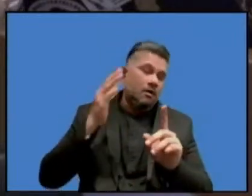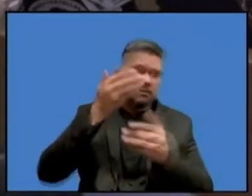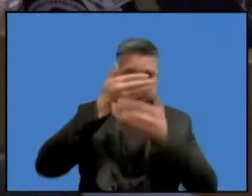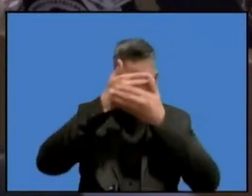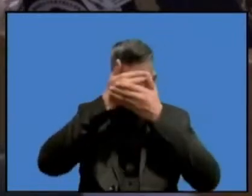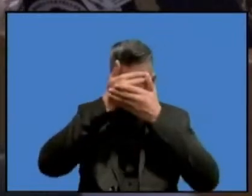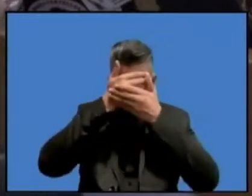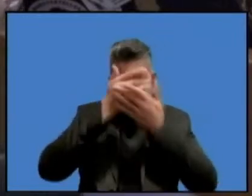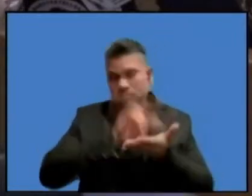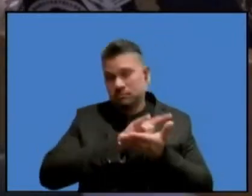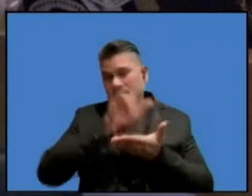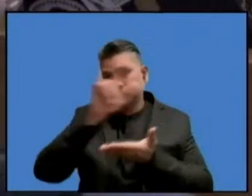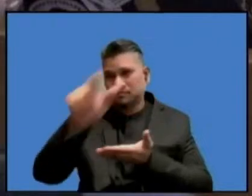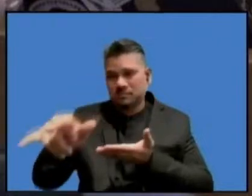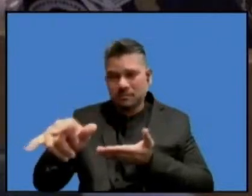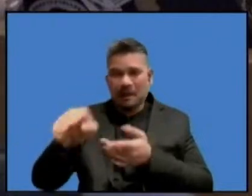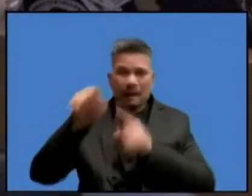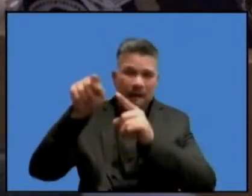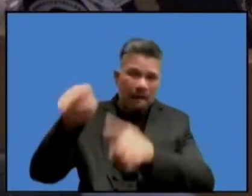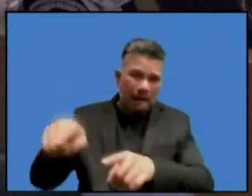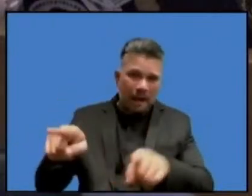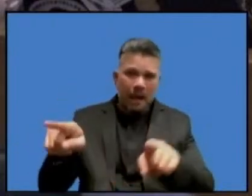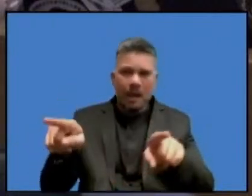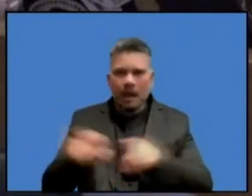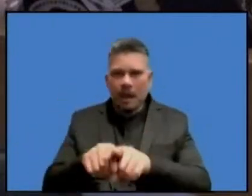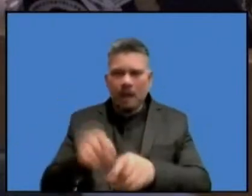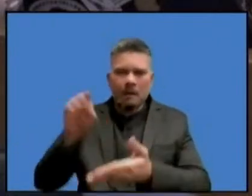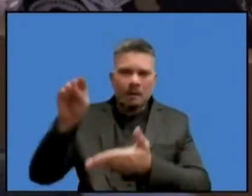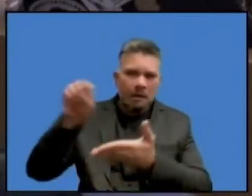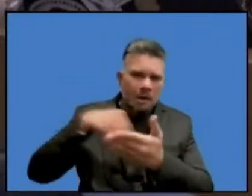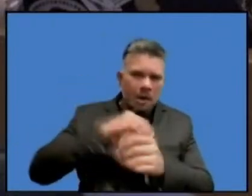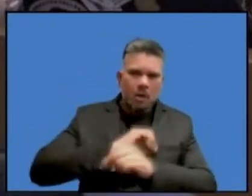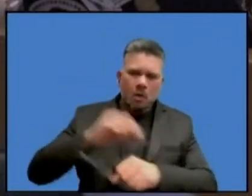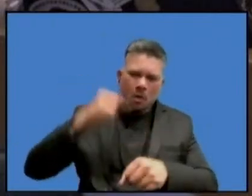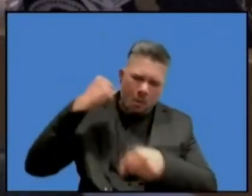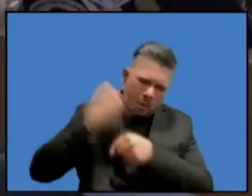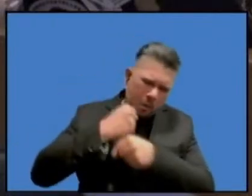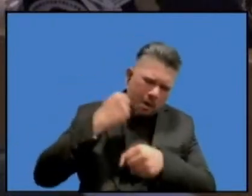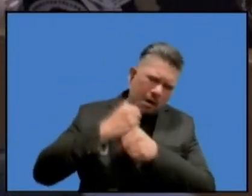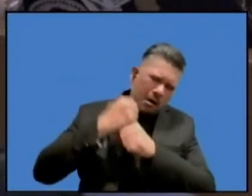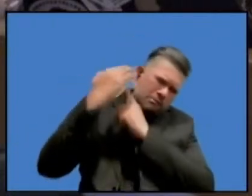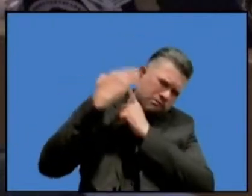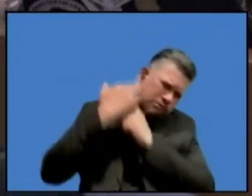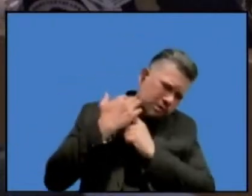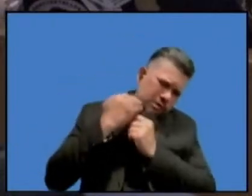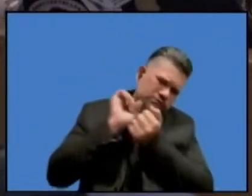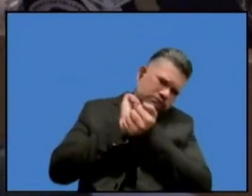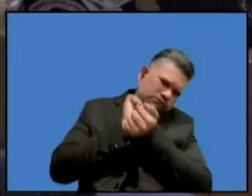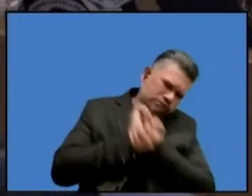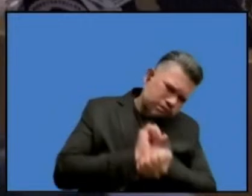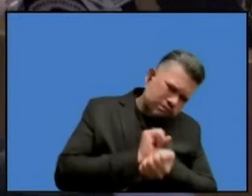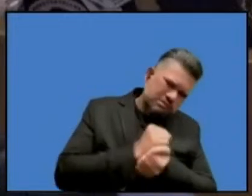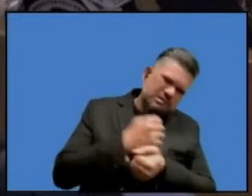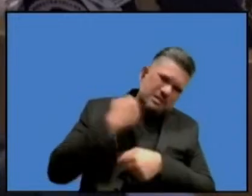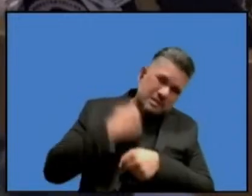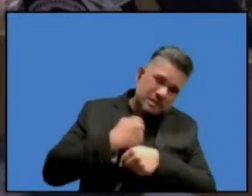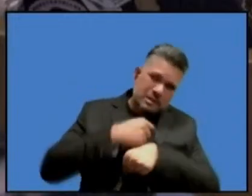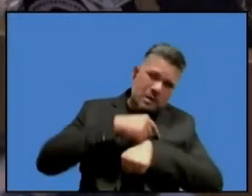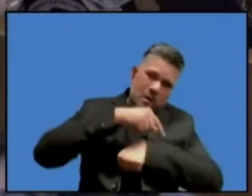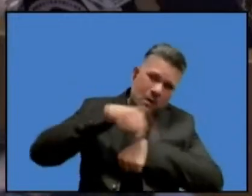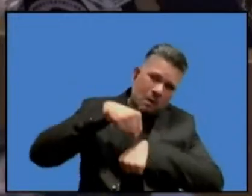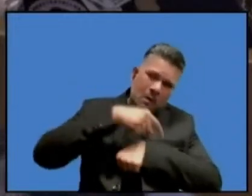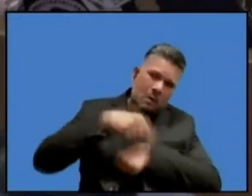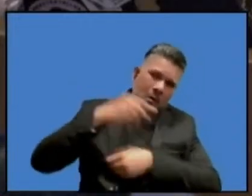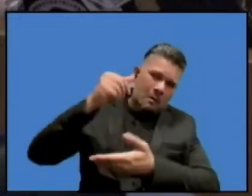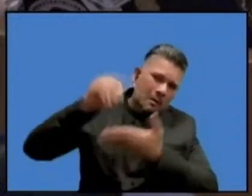slaves, working under pressure of armed force, being held captive, and working long hours. Even when they